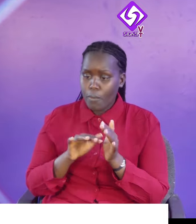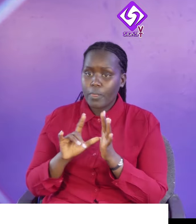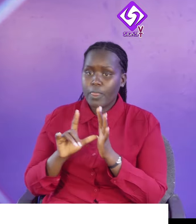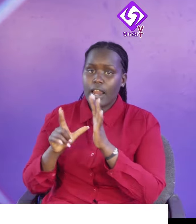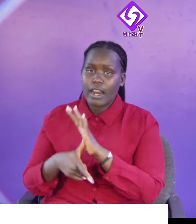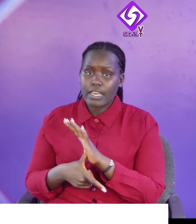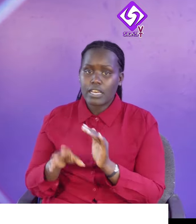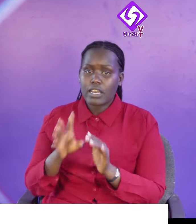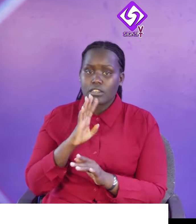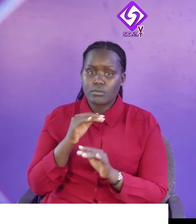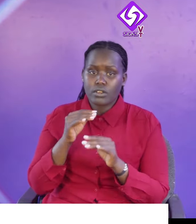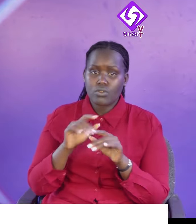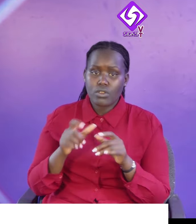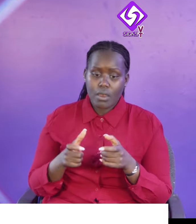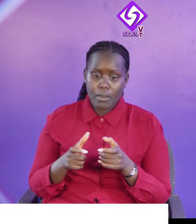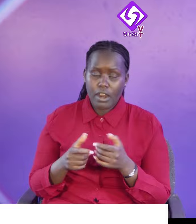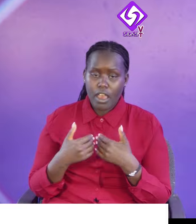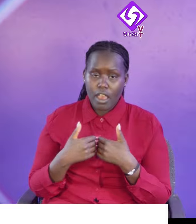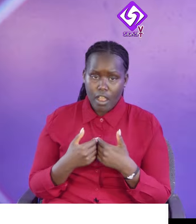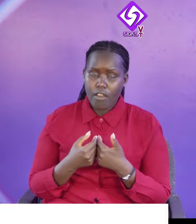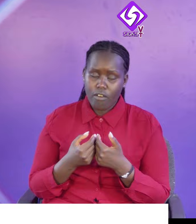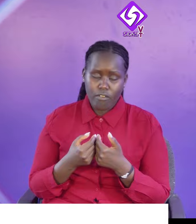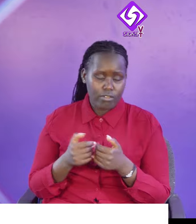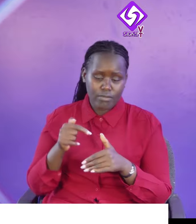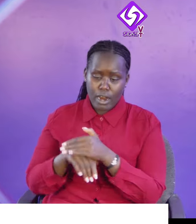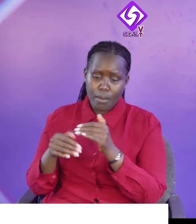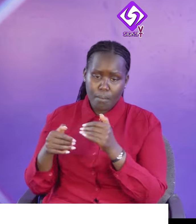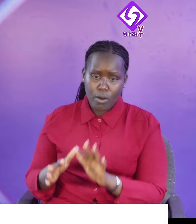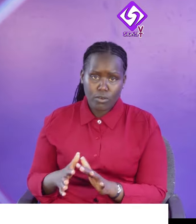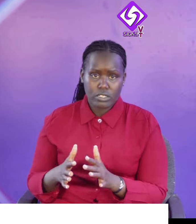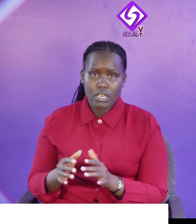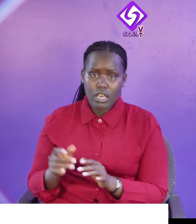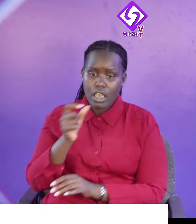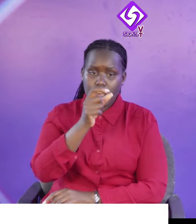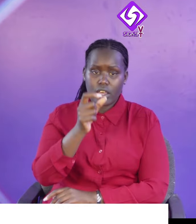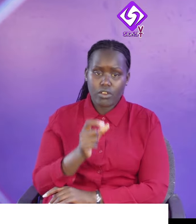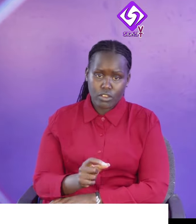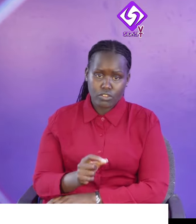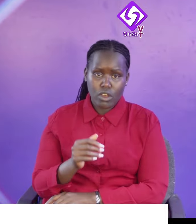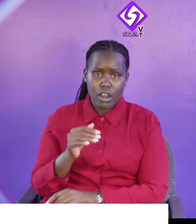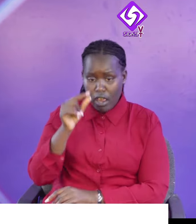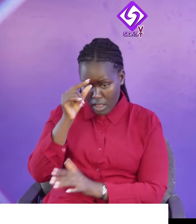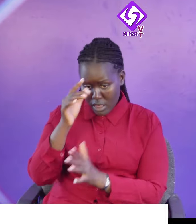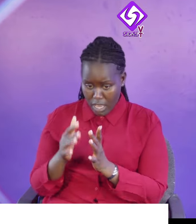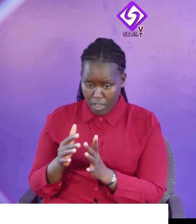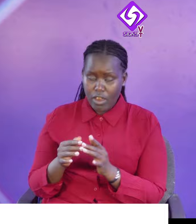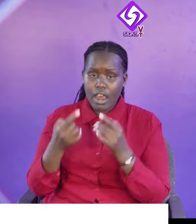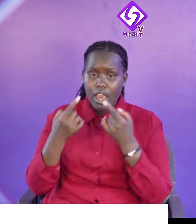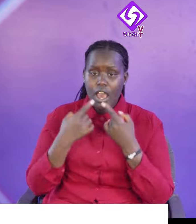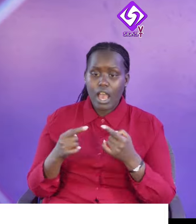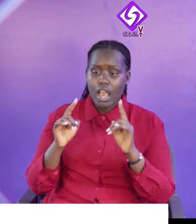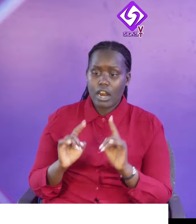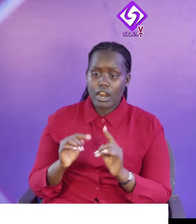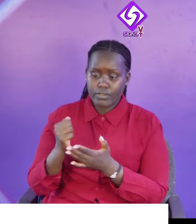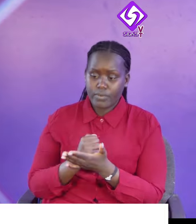media, confirming a deep sense loss of engulfing the region. Governor Orengo immediately announced the